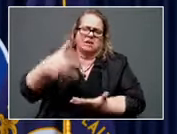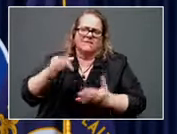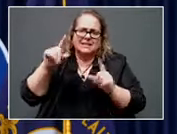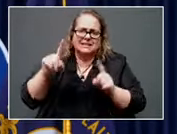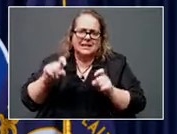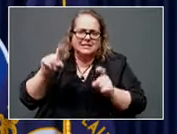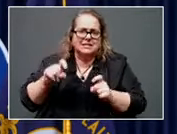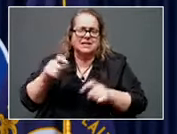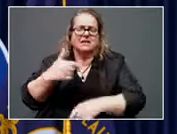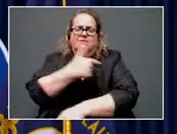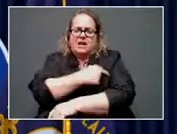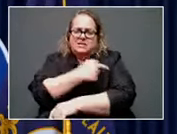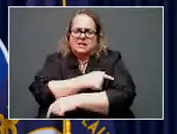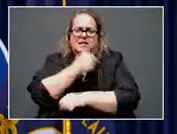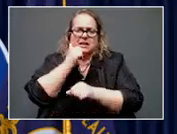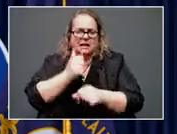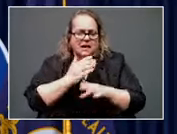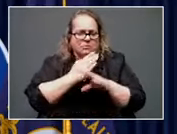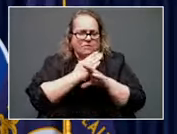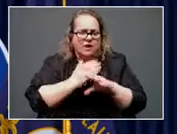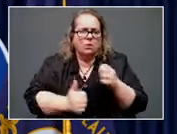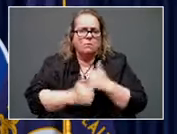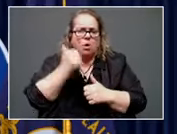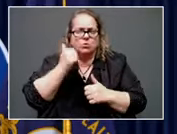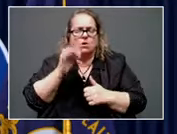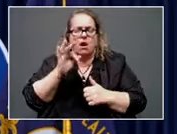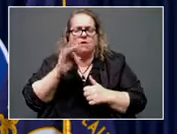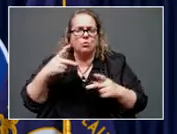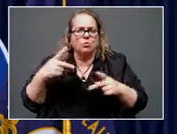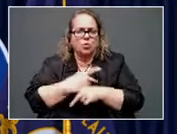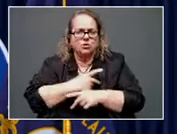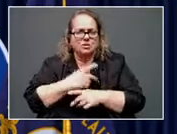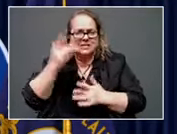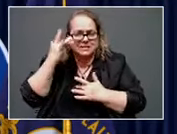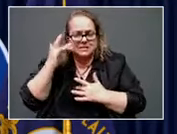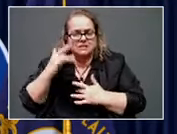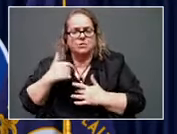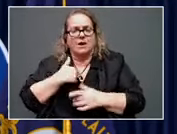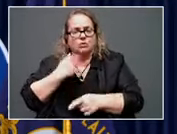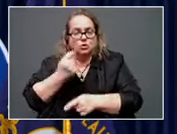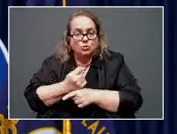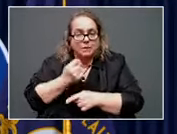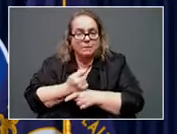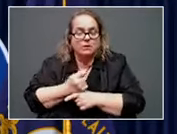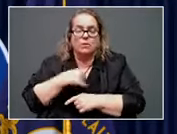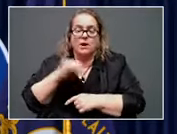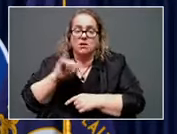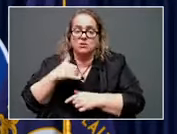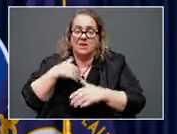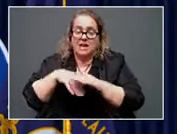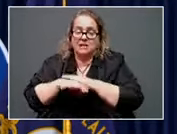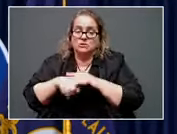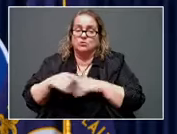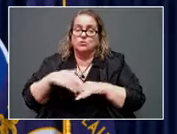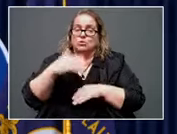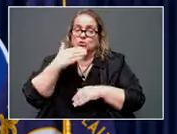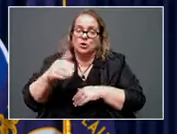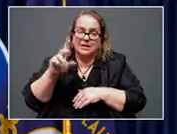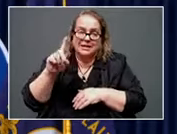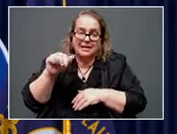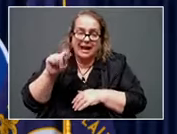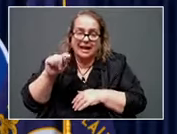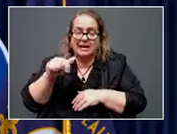We have treatments for people who get sick nonetheless. And we also have access to good data and better ways we can